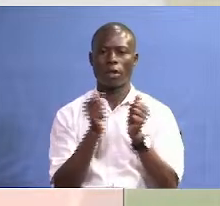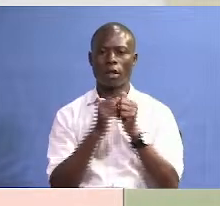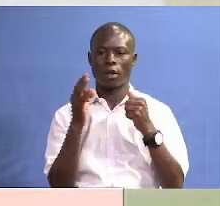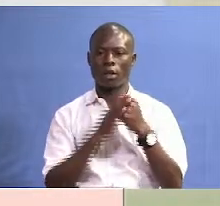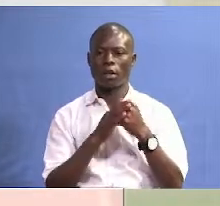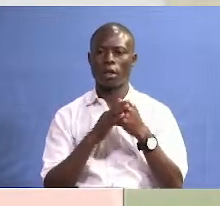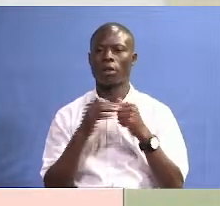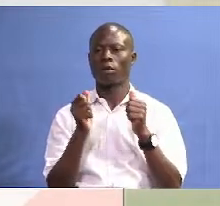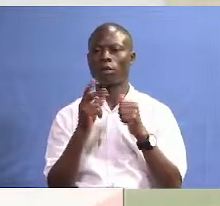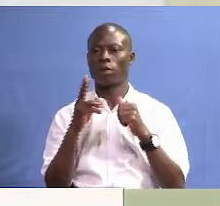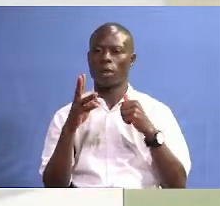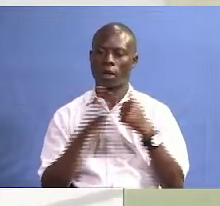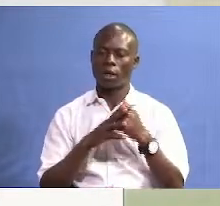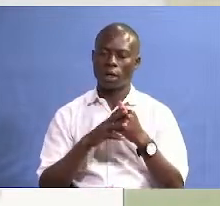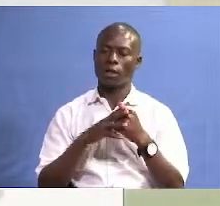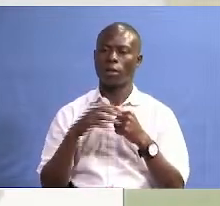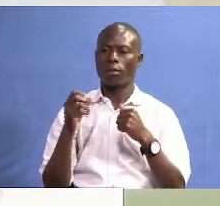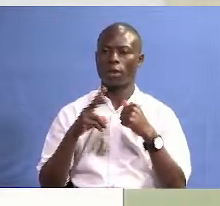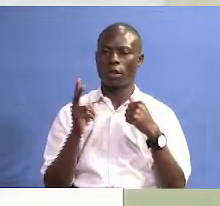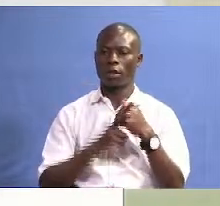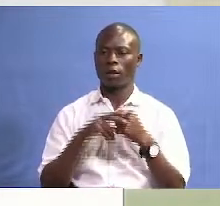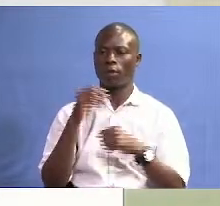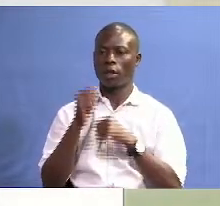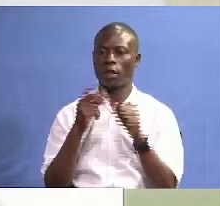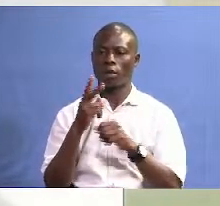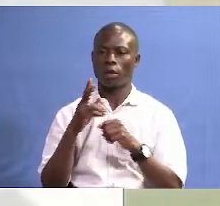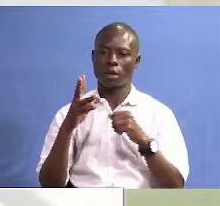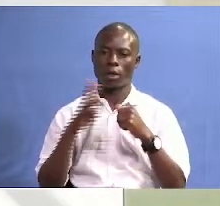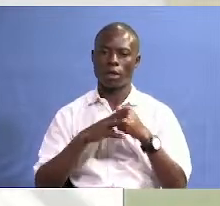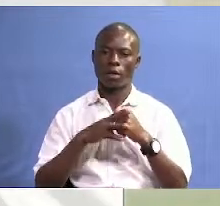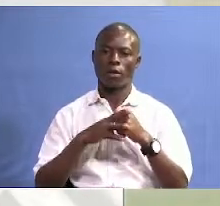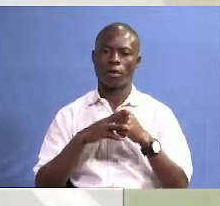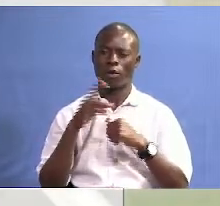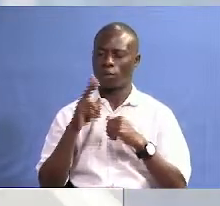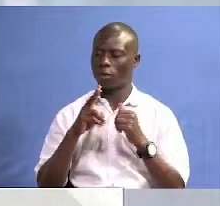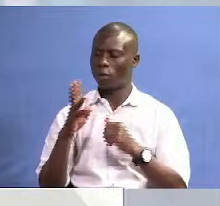29th July 2024. Brenda Nyongesa, KUTV.